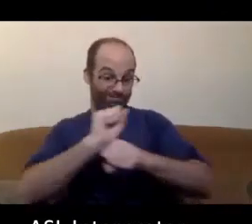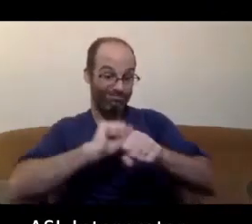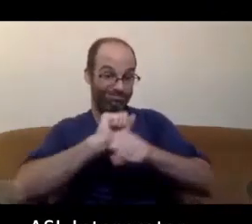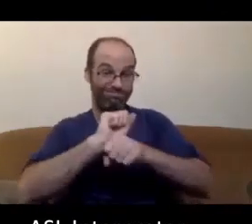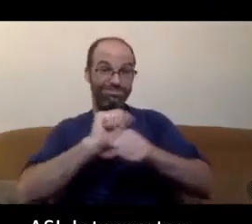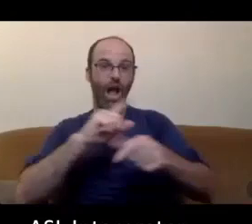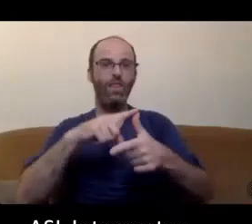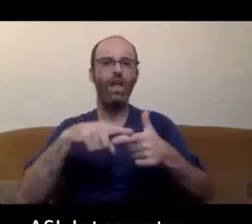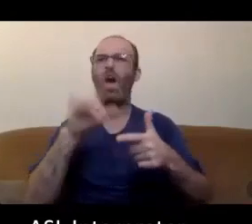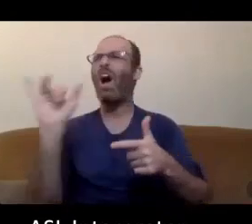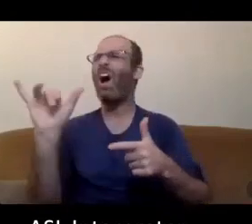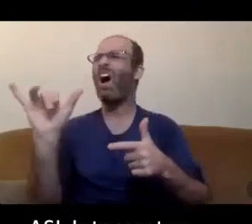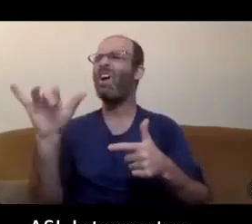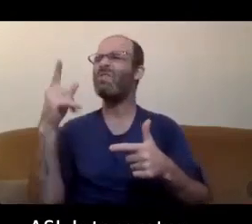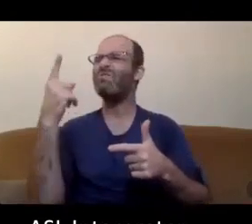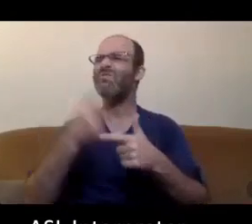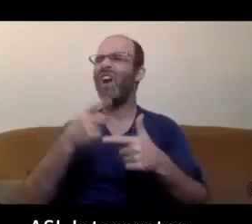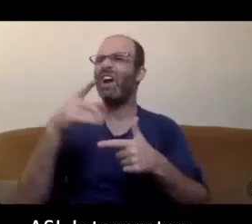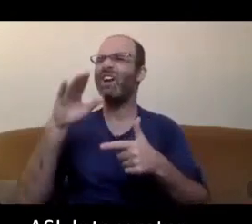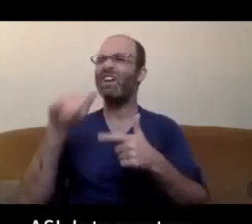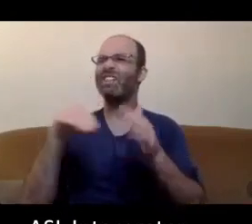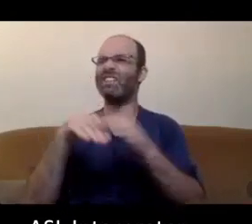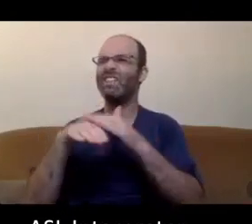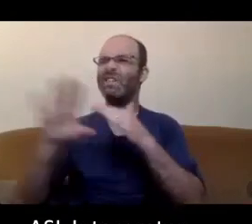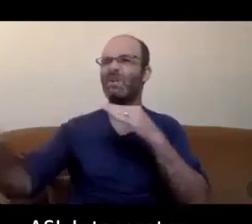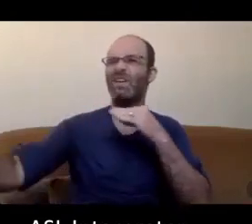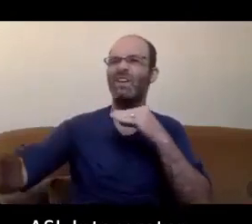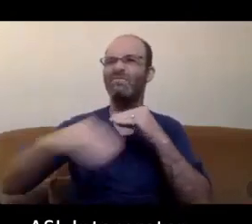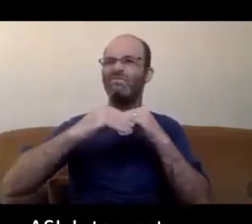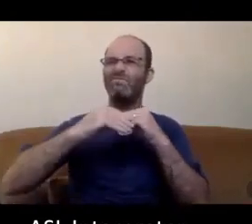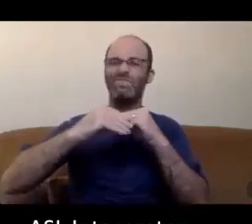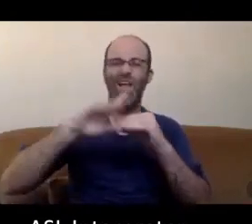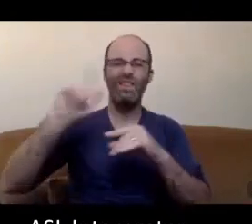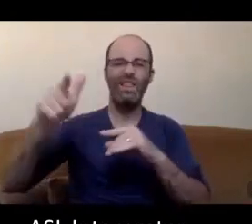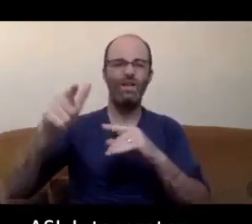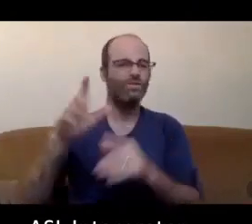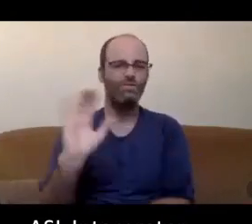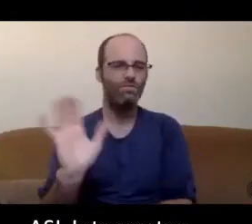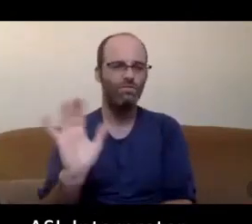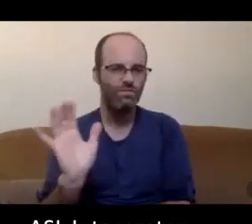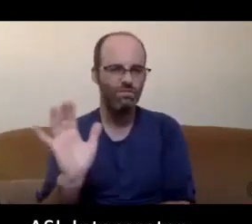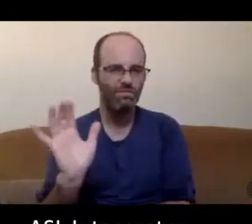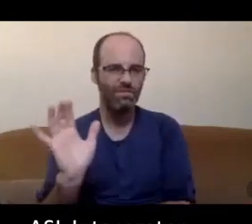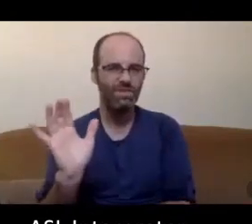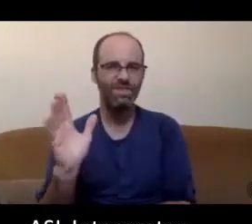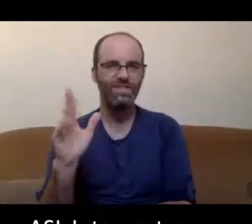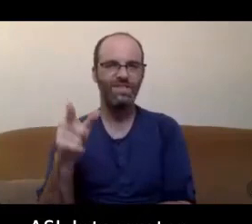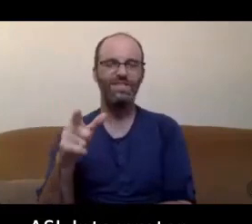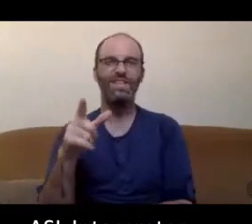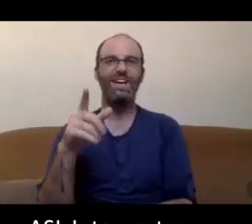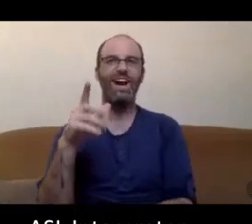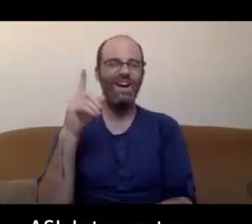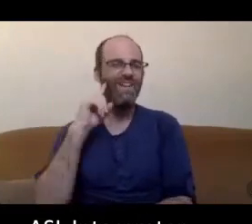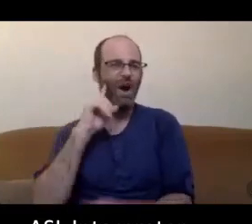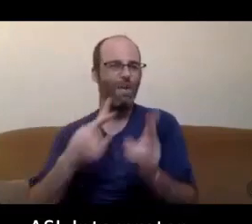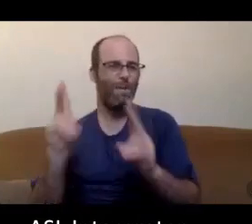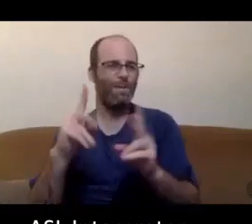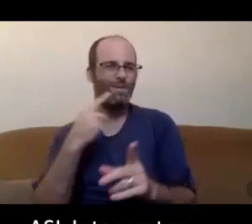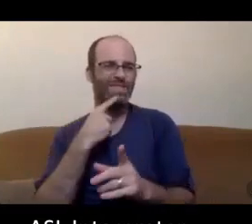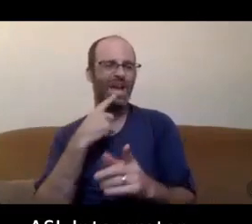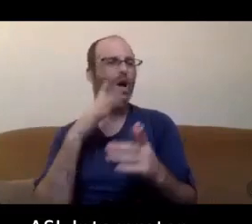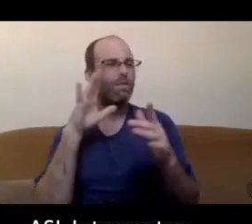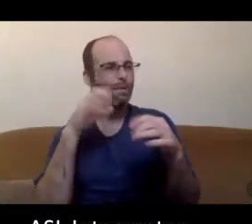I've heard that kind of, make it accessible later. And I just think